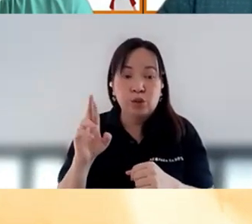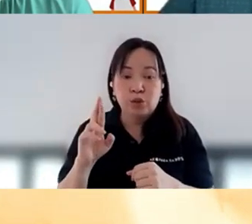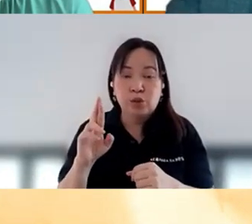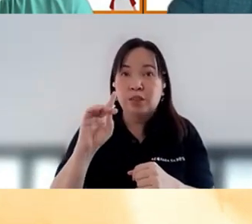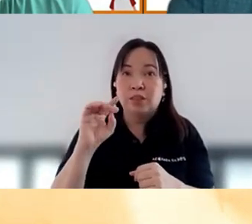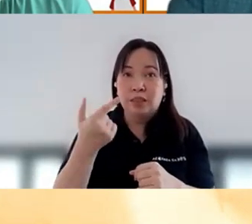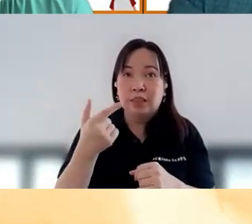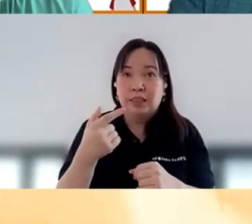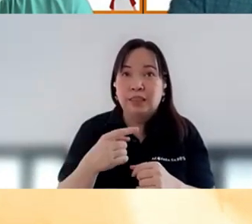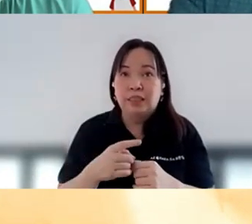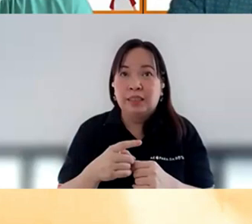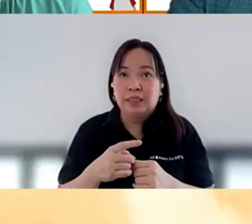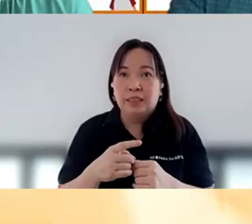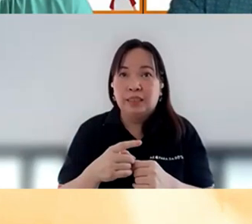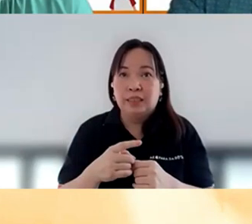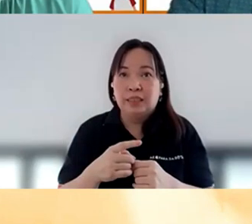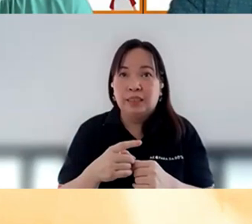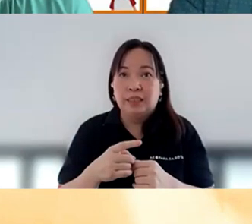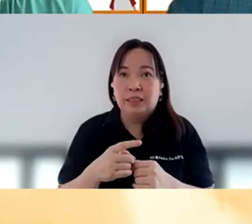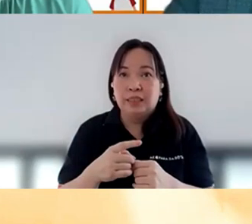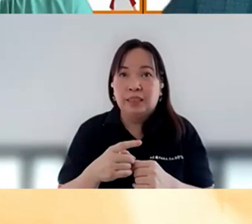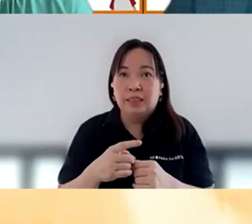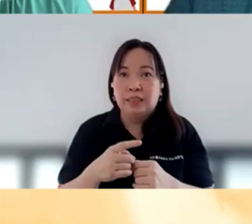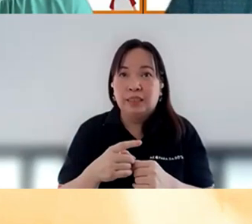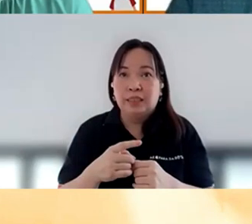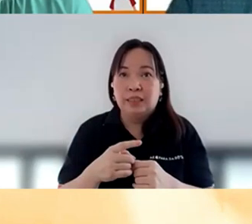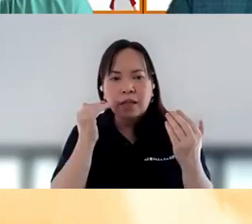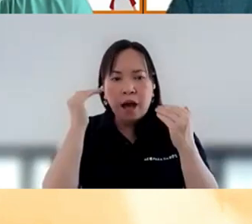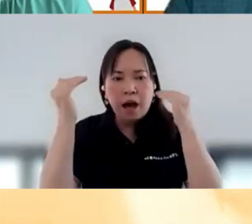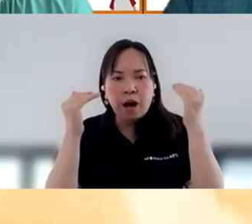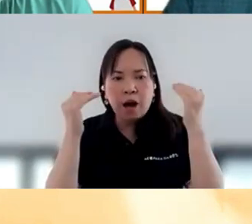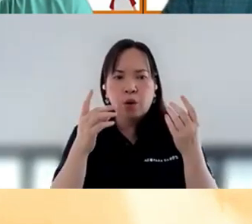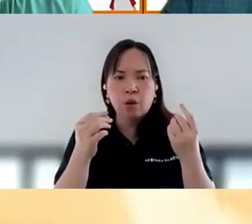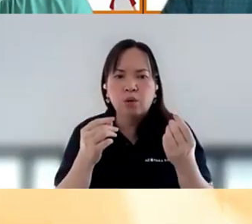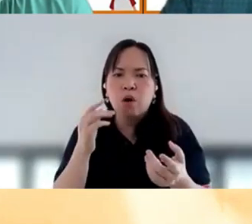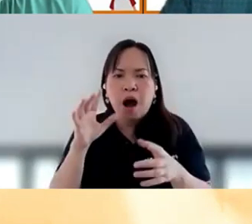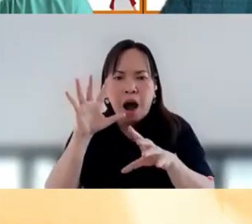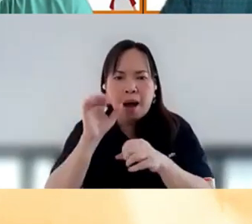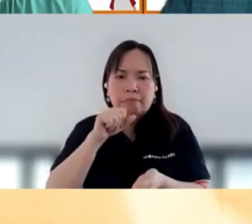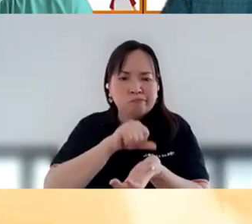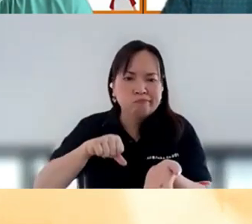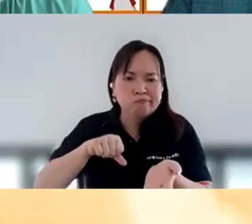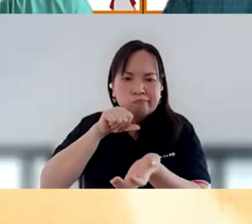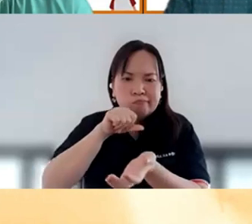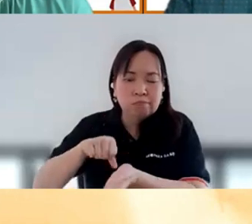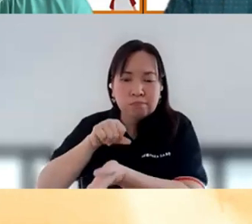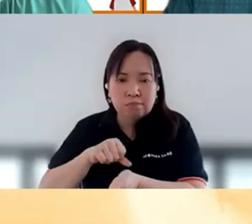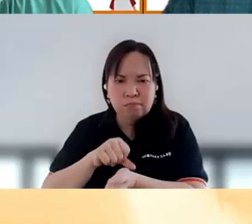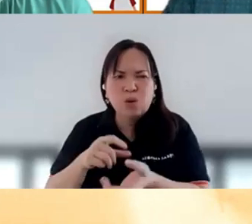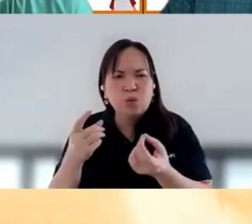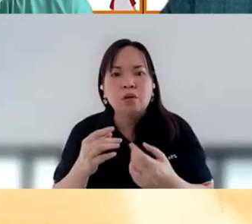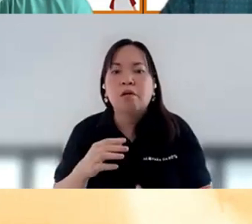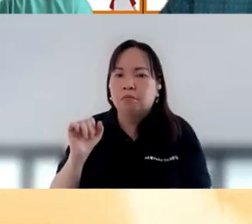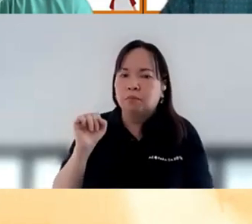approach adolescents who frequently cut their wrists? Yes, we encountered that,